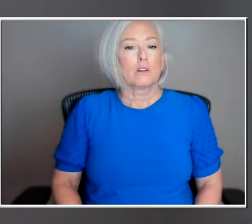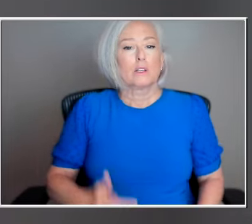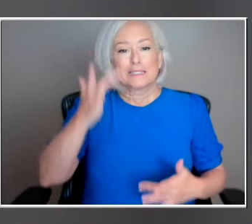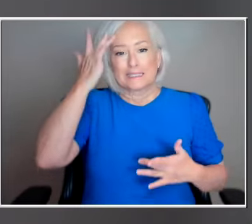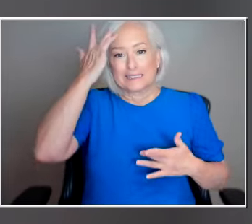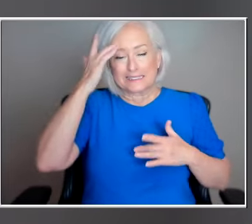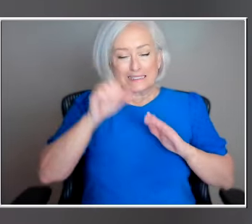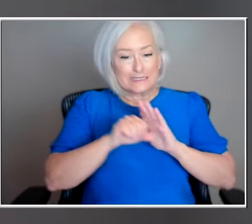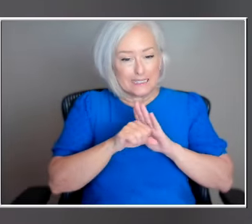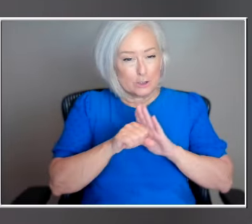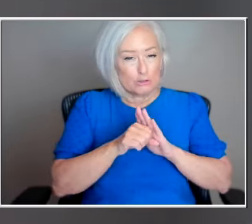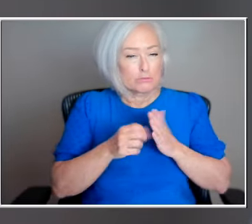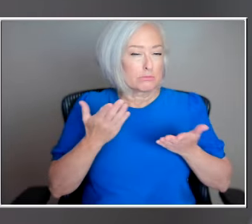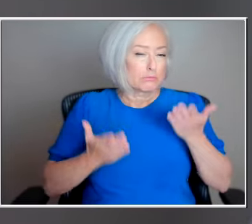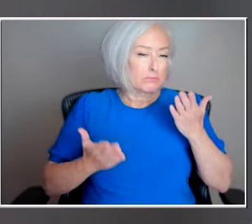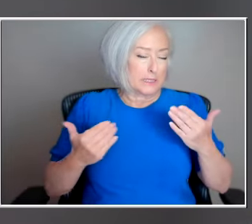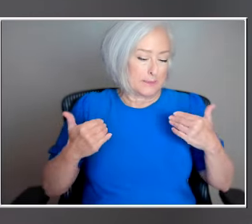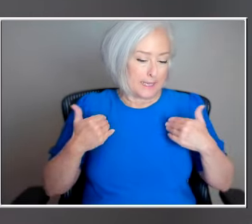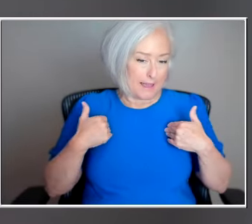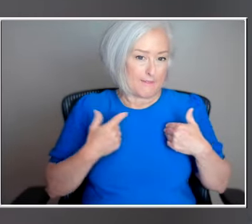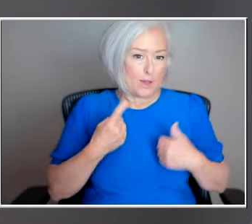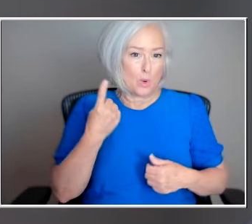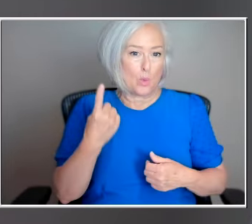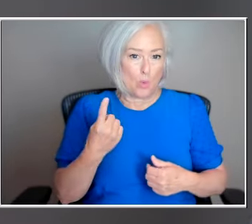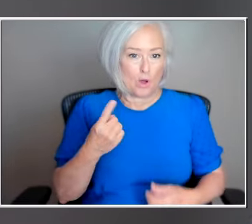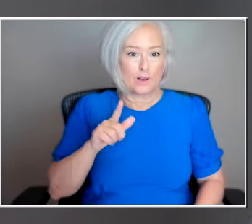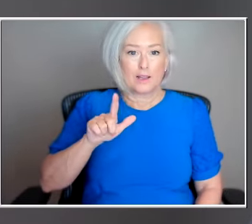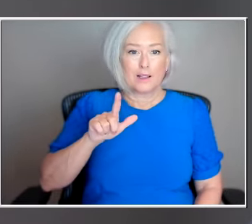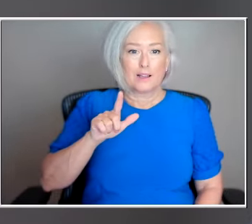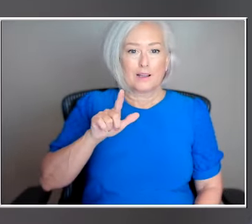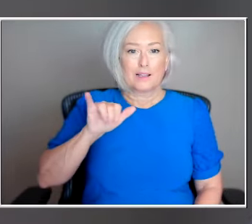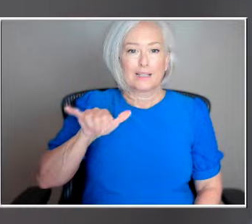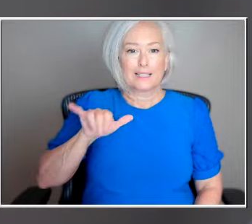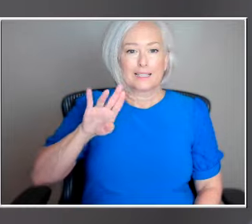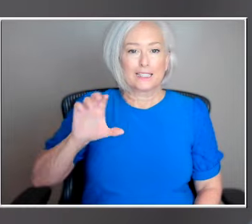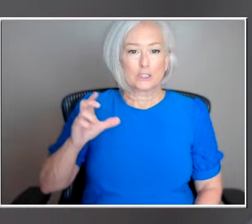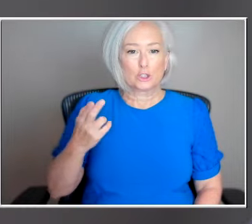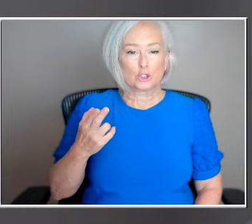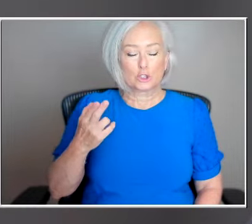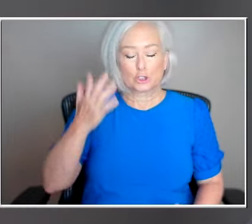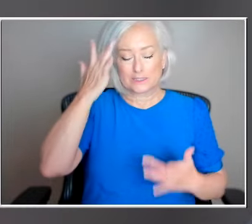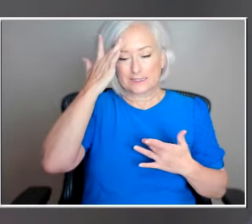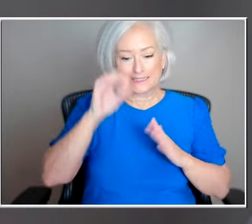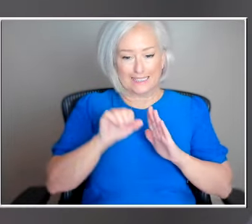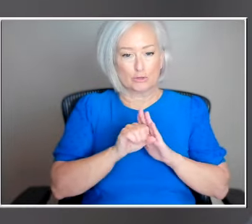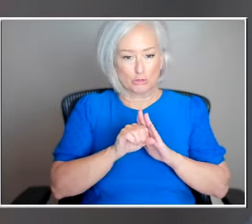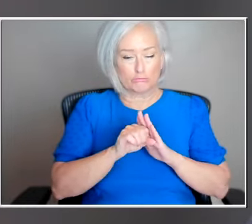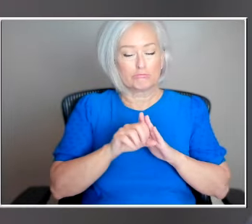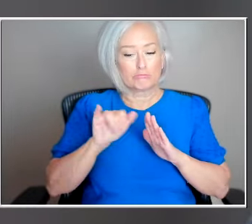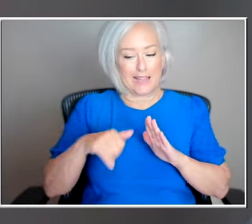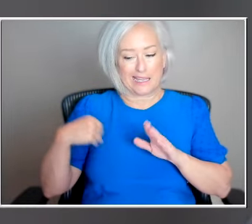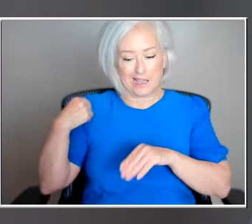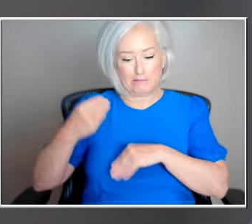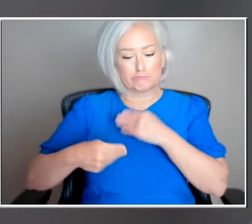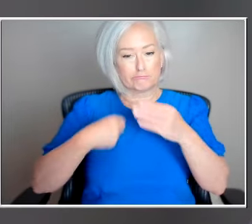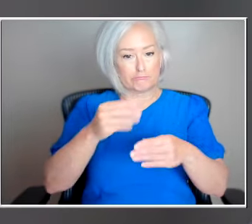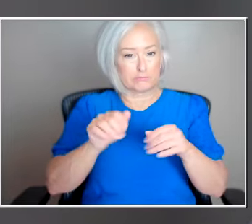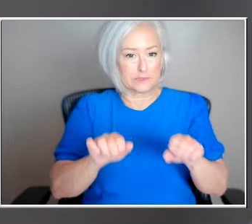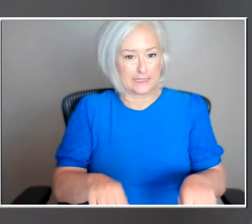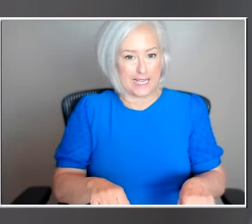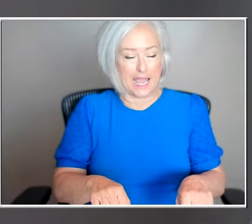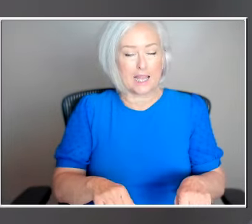syndromes. So one of them is called as Lynch syndrome, for example. So those kind of conditions can give